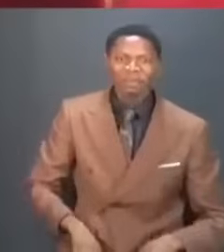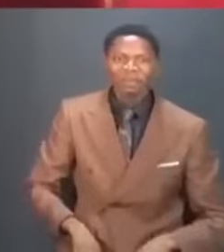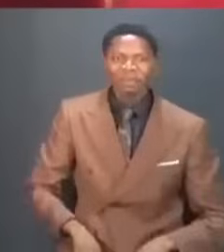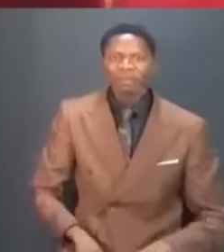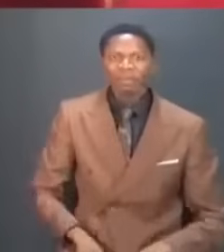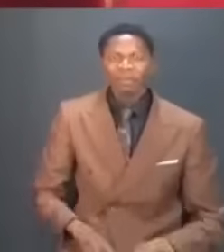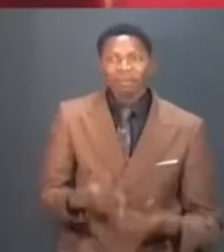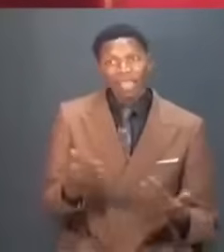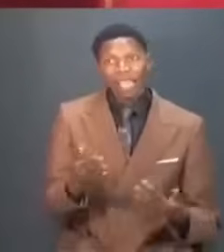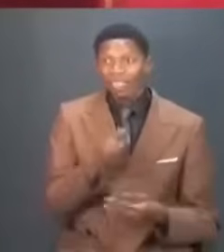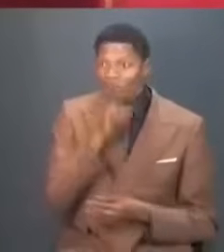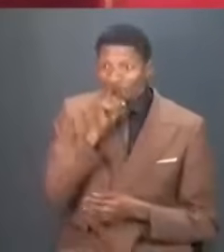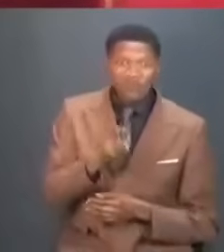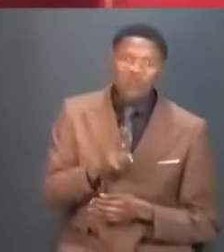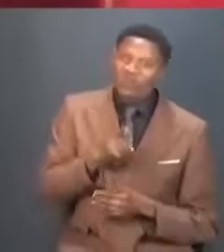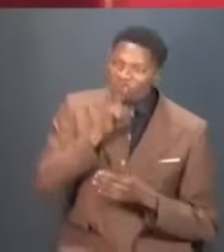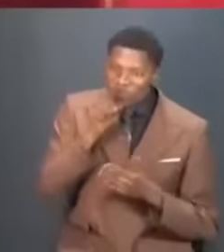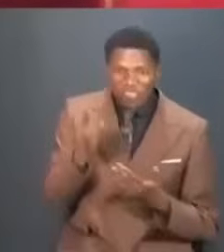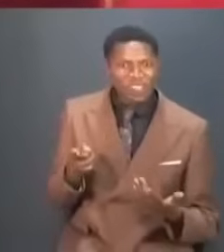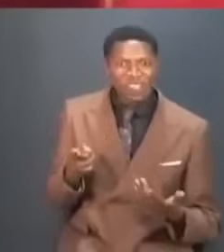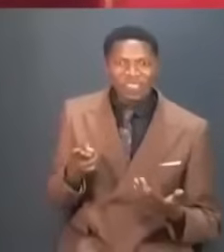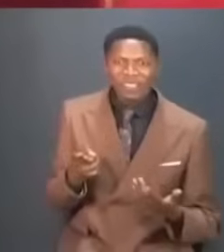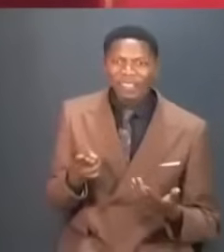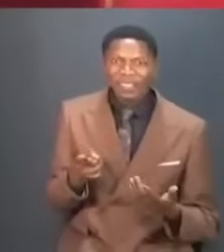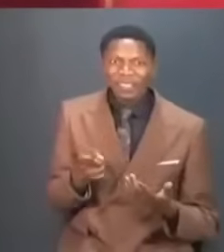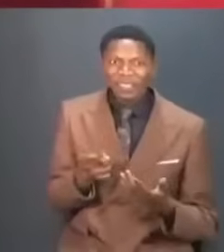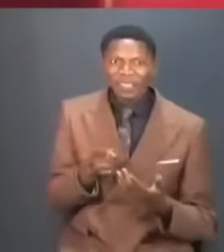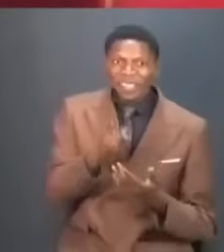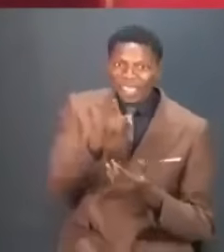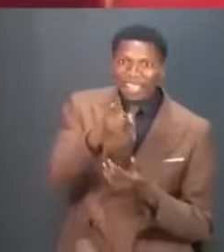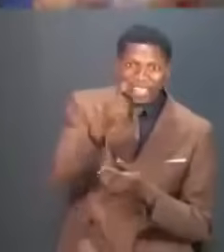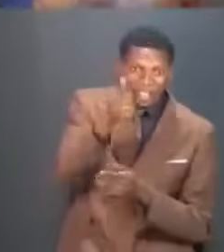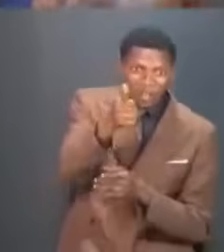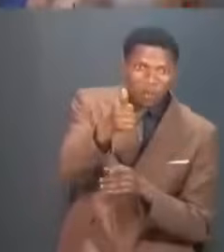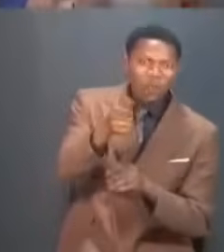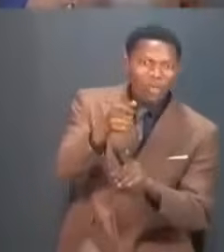And in fact, in his own statement, he